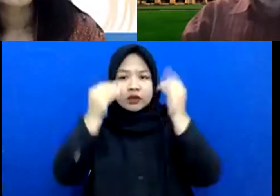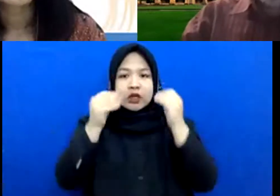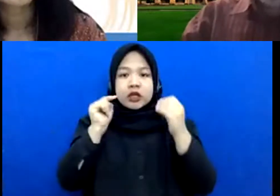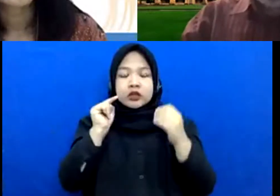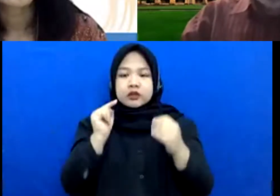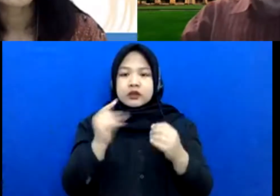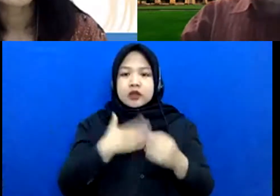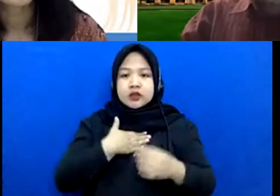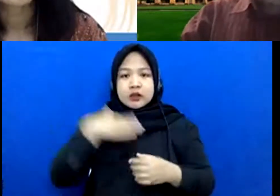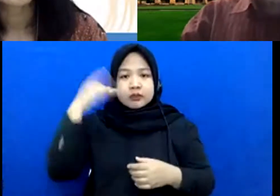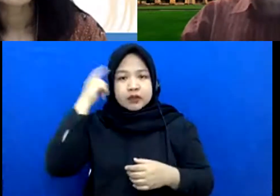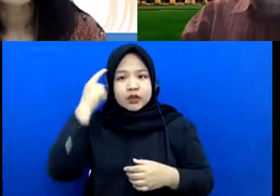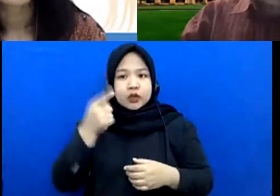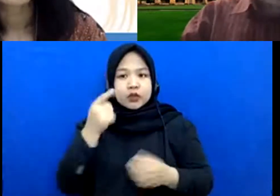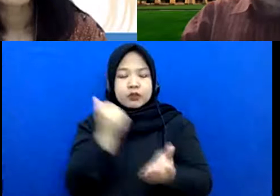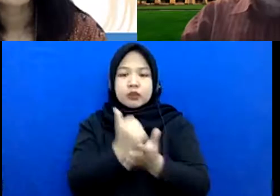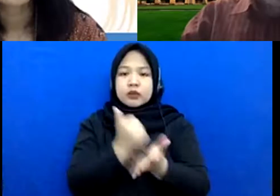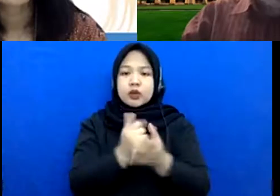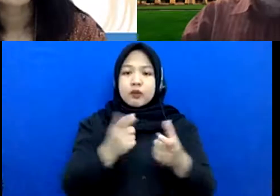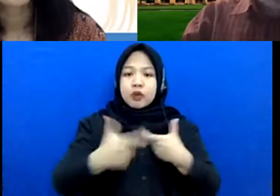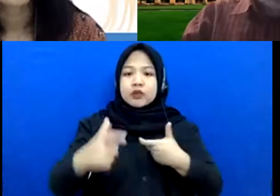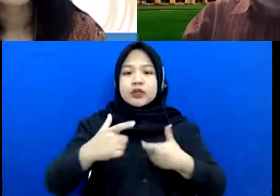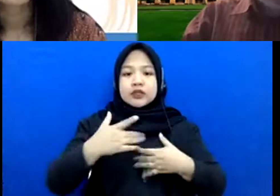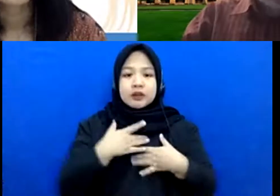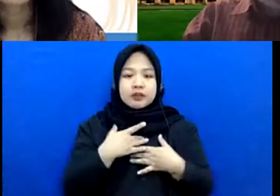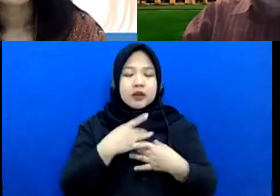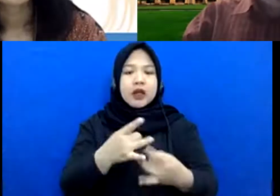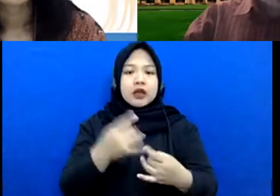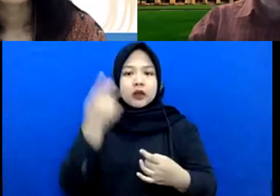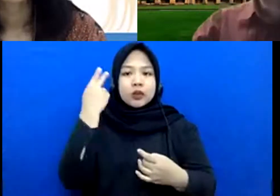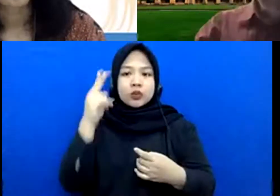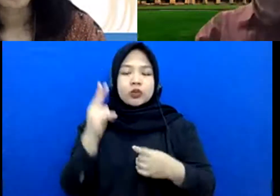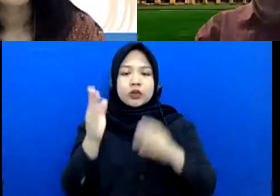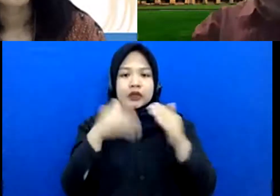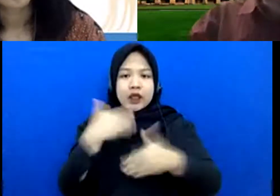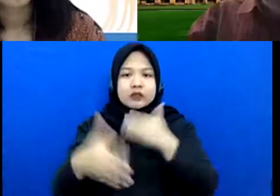a really interesting process to conduct.